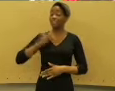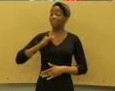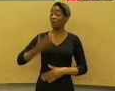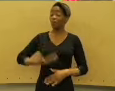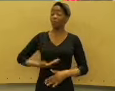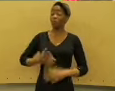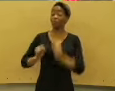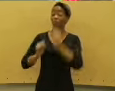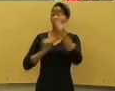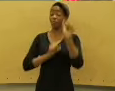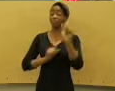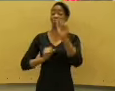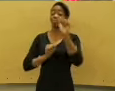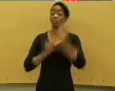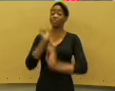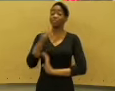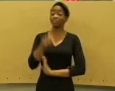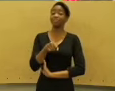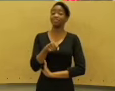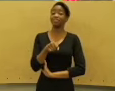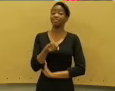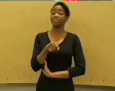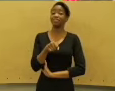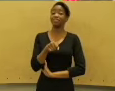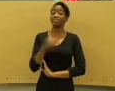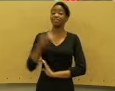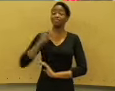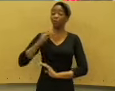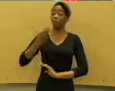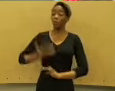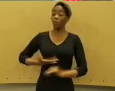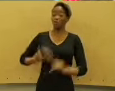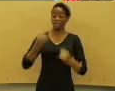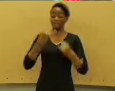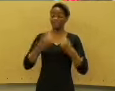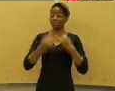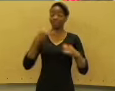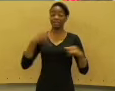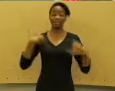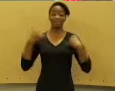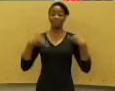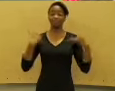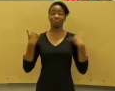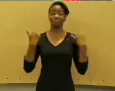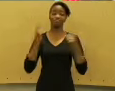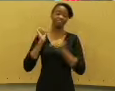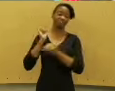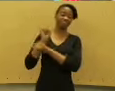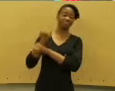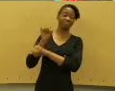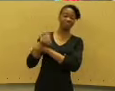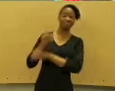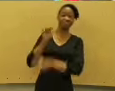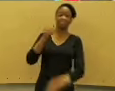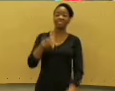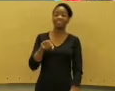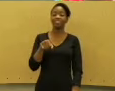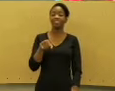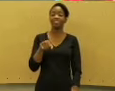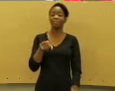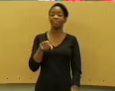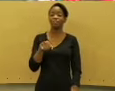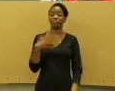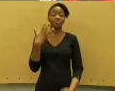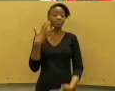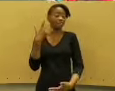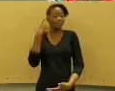because women's pleasure is something that is actually disregarded. I mean, we can talk, maybe it stems from